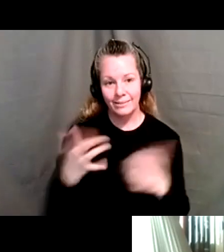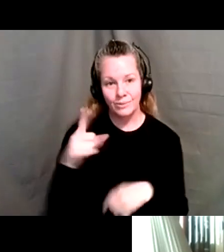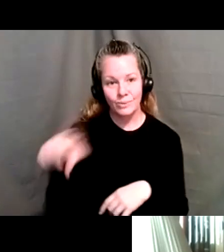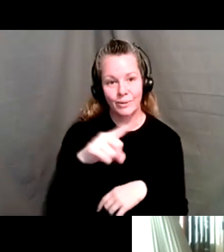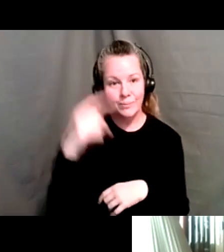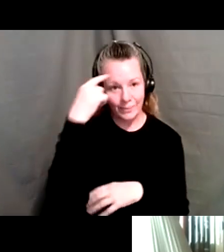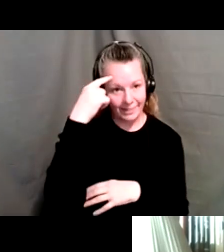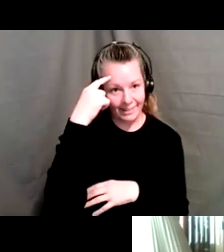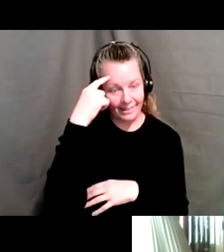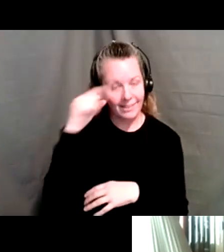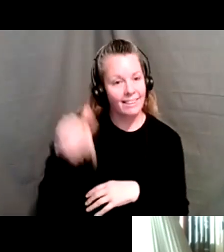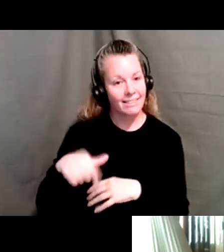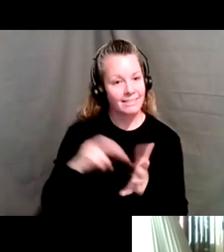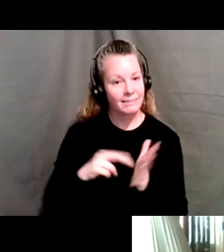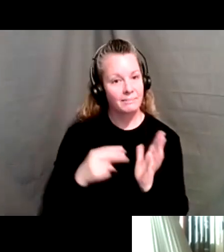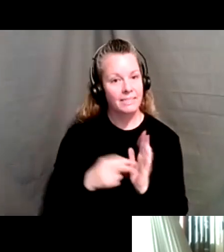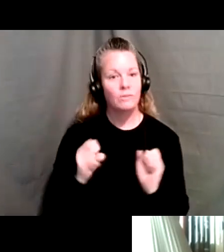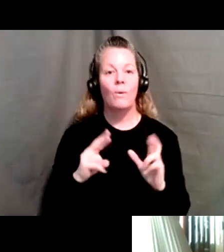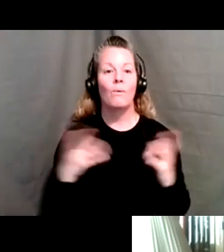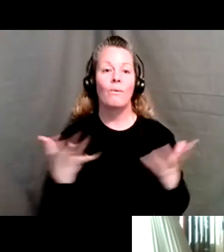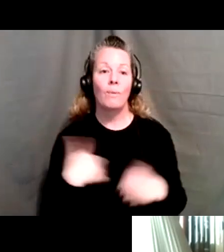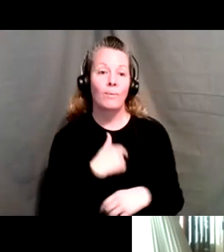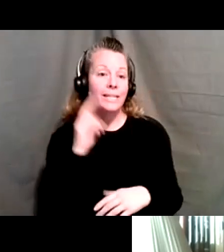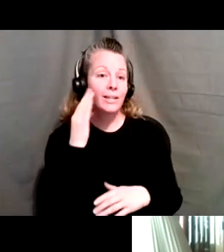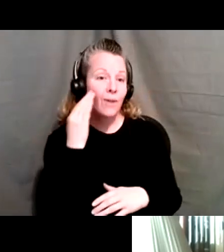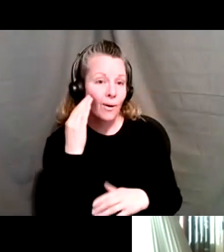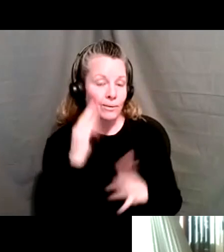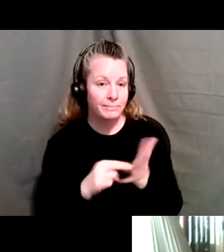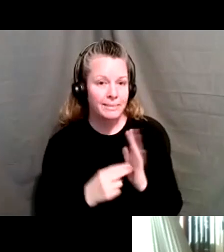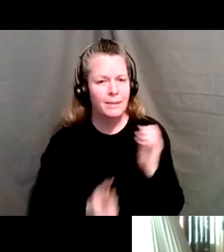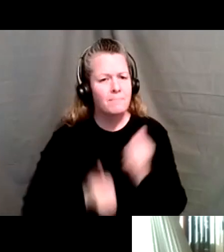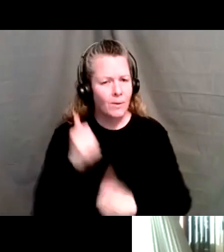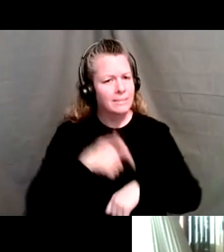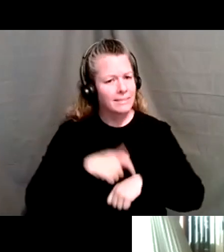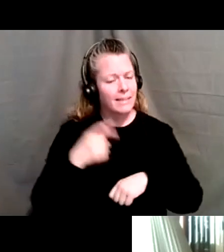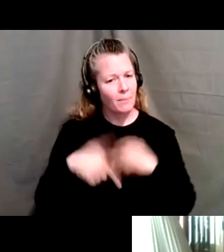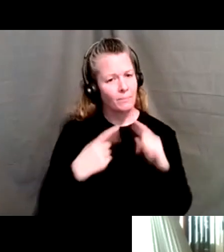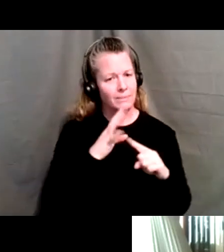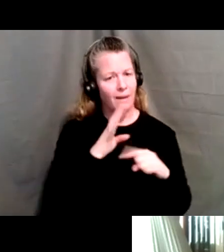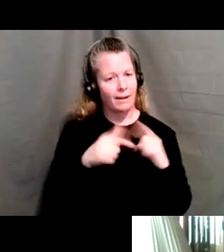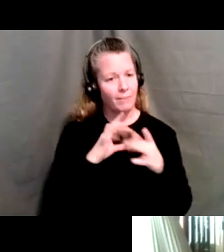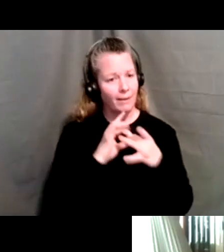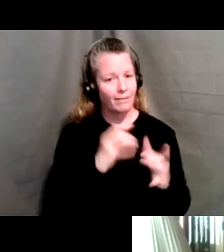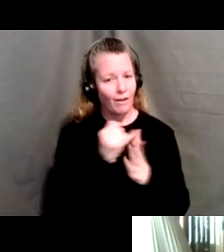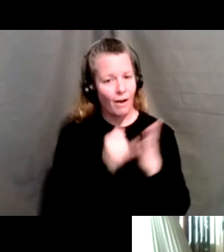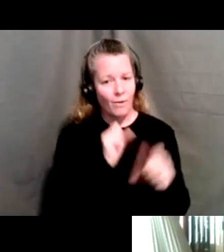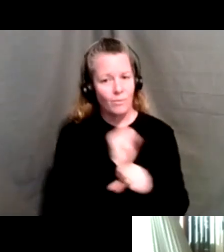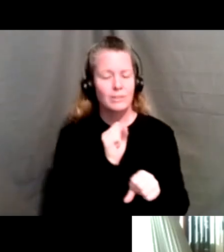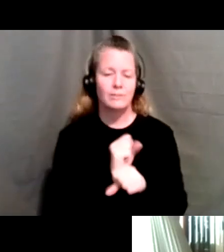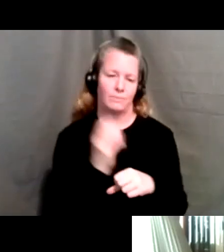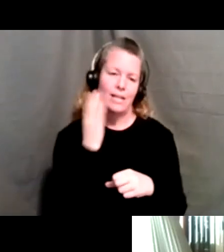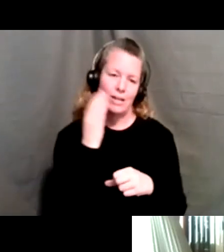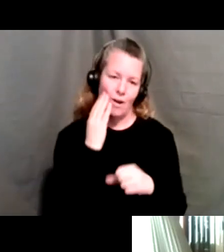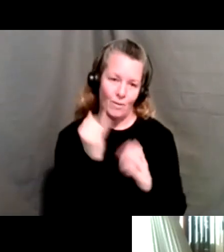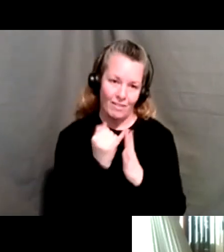think this means or what we know it means. In most cases, when we're talking about artworks, we have some idea what the artist intended. That's not usually a mystery to us, so you can